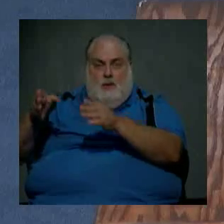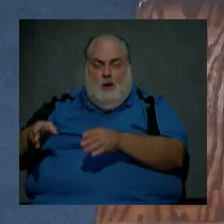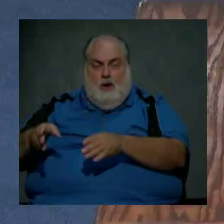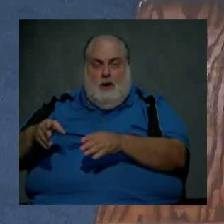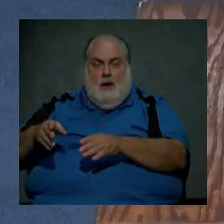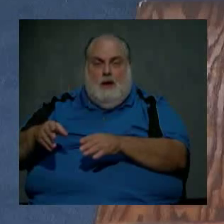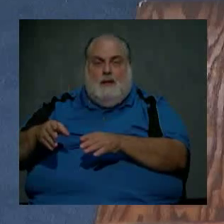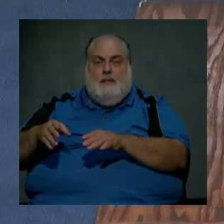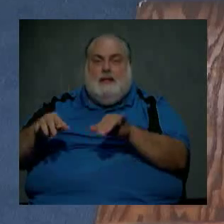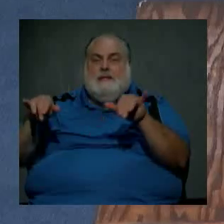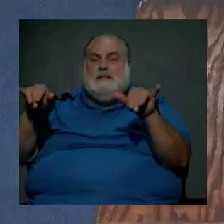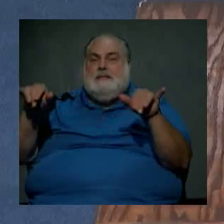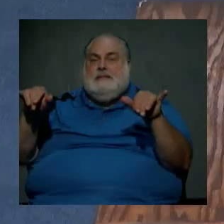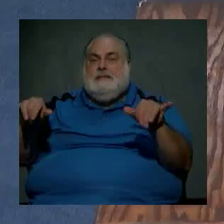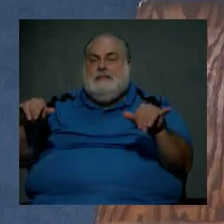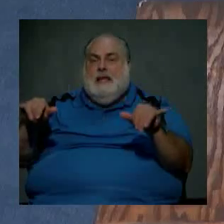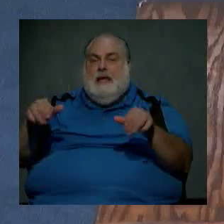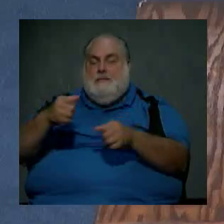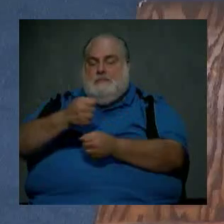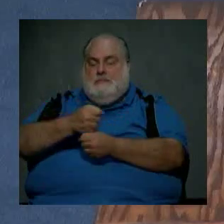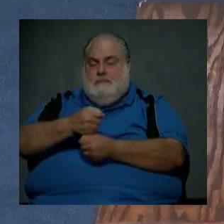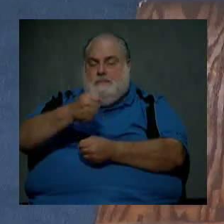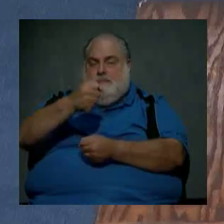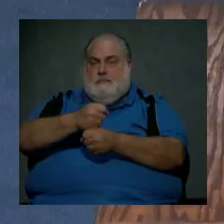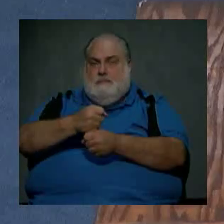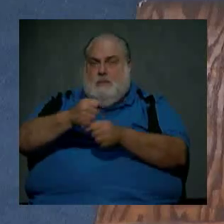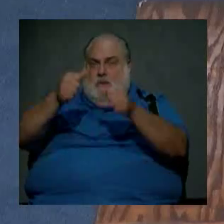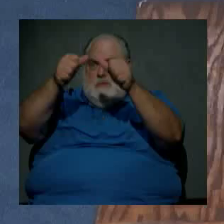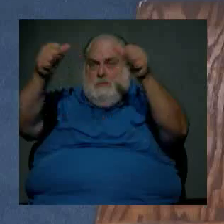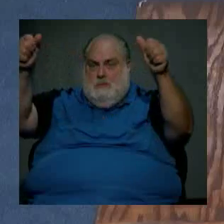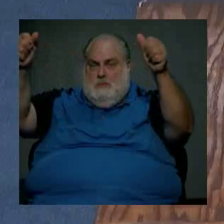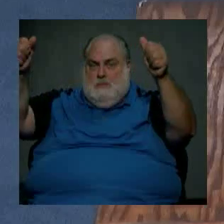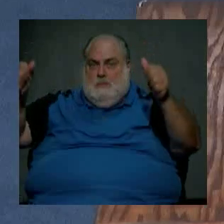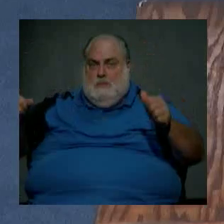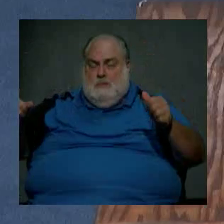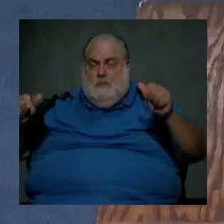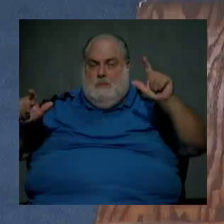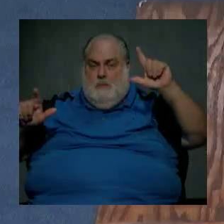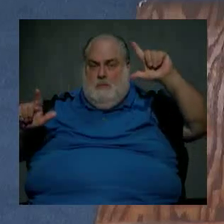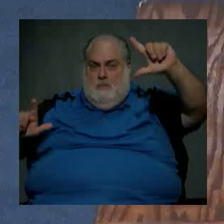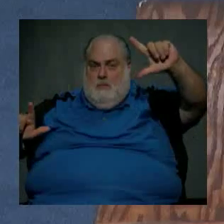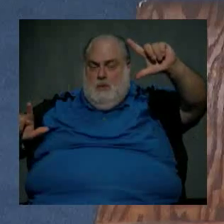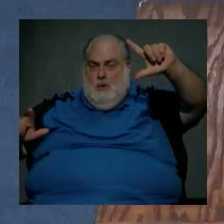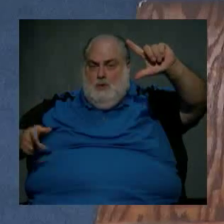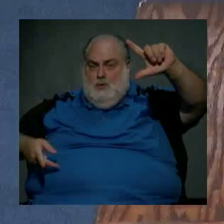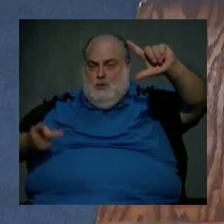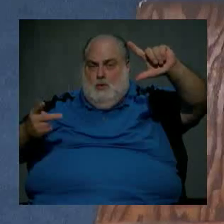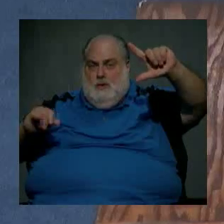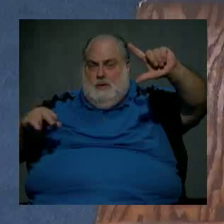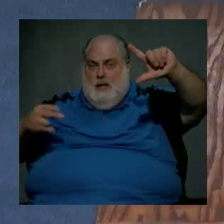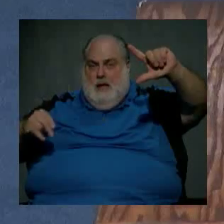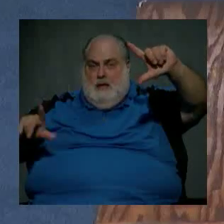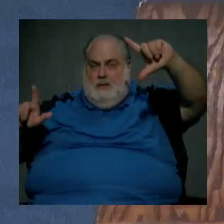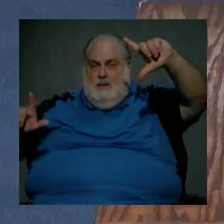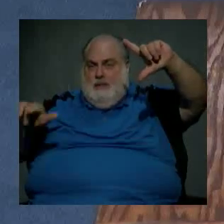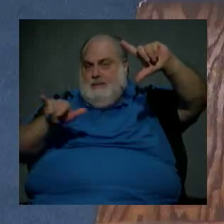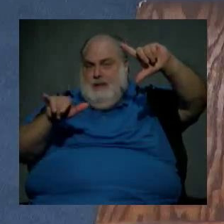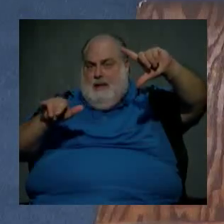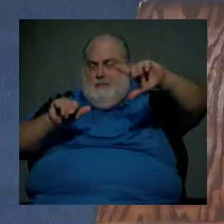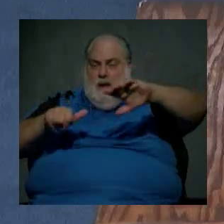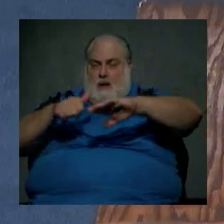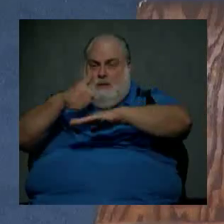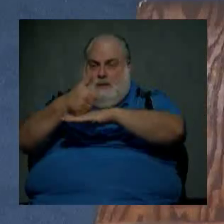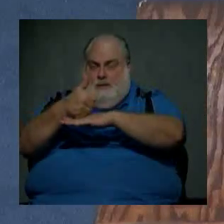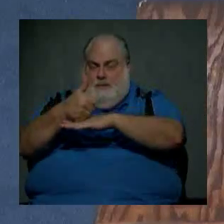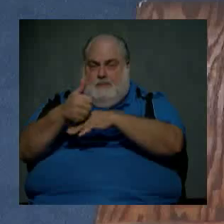have to have the same mounting bracket on the wall for the projecting sign. So you'd actually have like two signs on one mounting bracket.